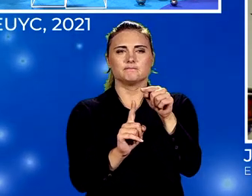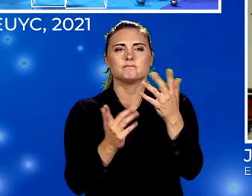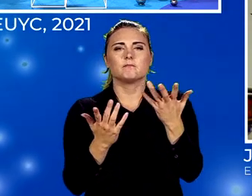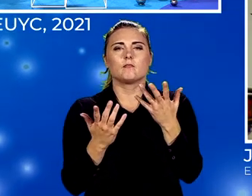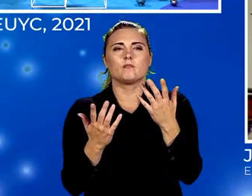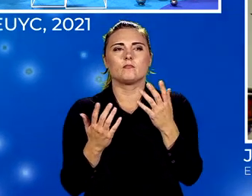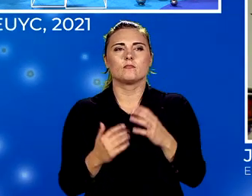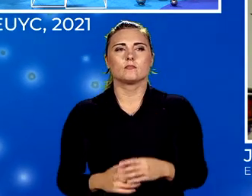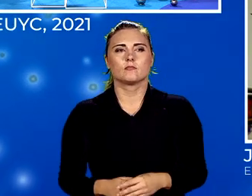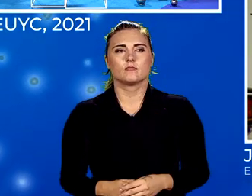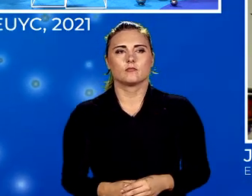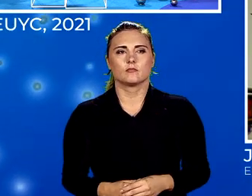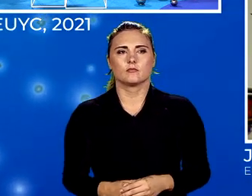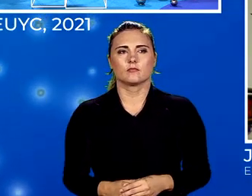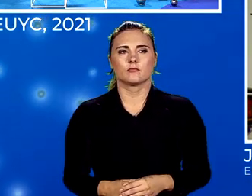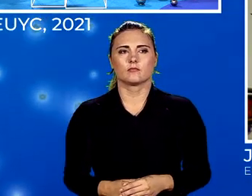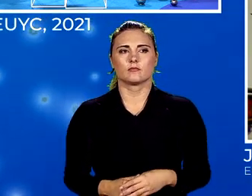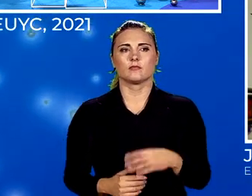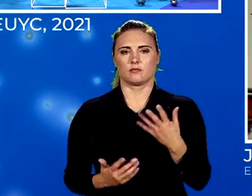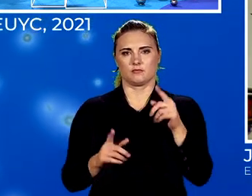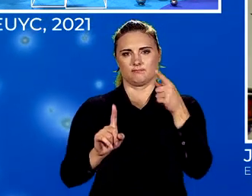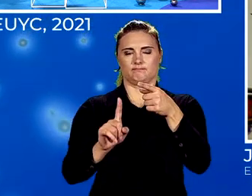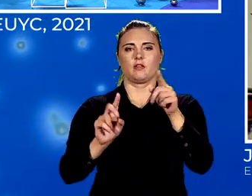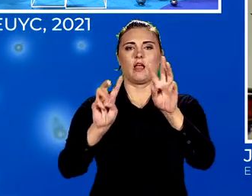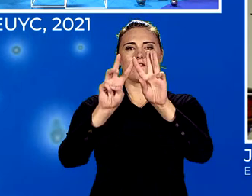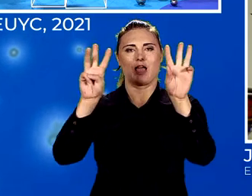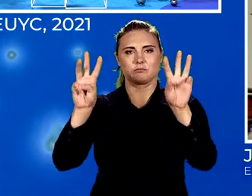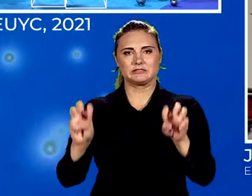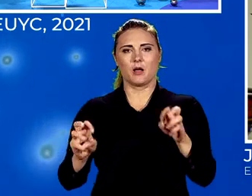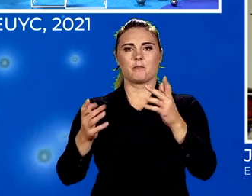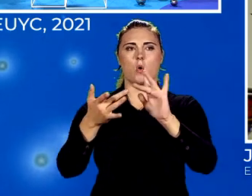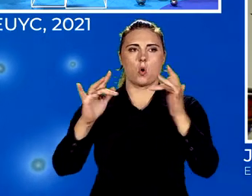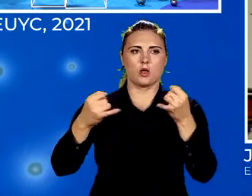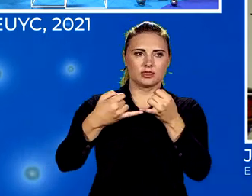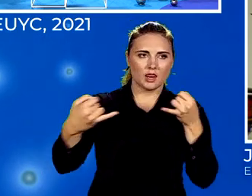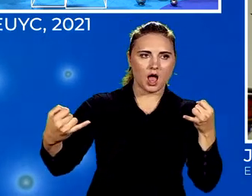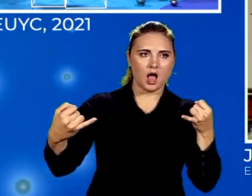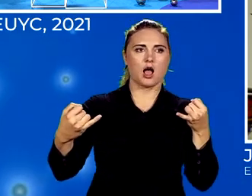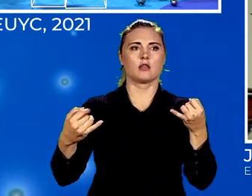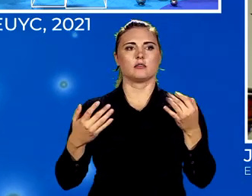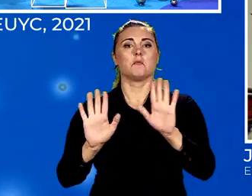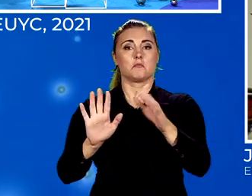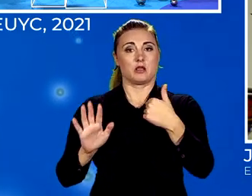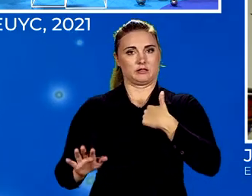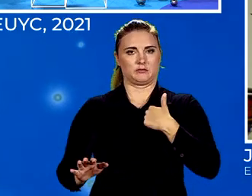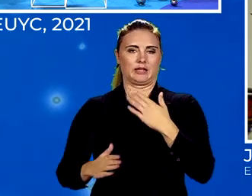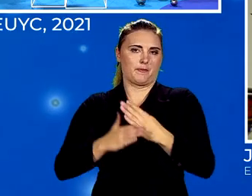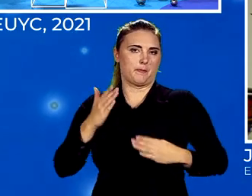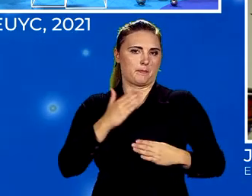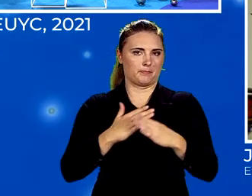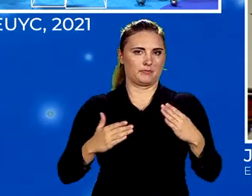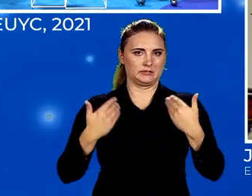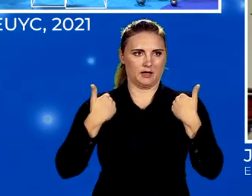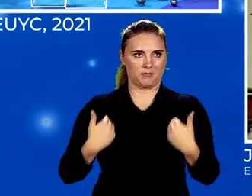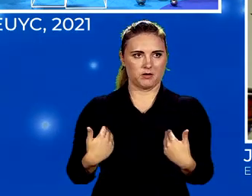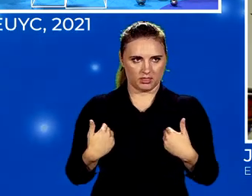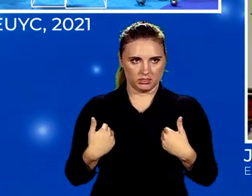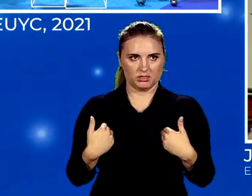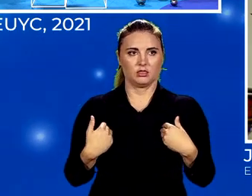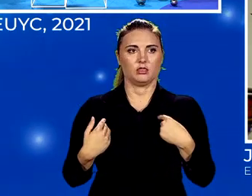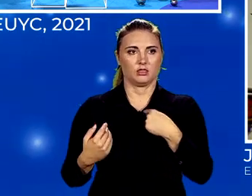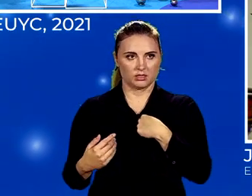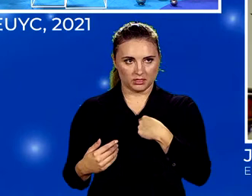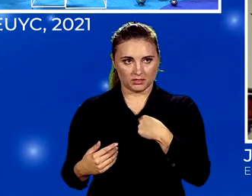out online, because I don't think I would be able to participate the same way if it was an in-person